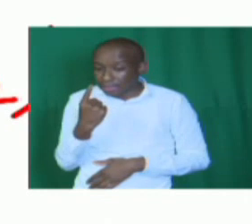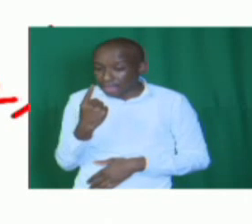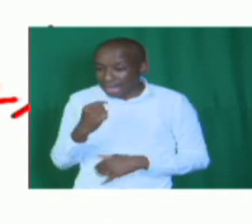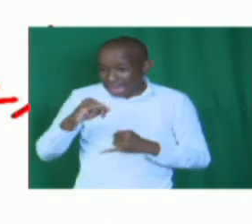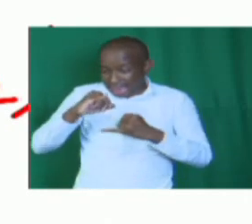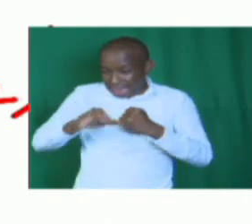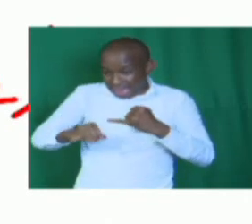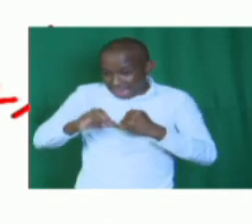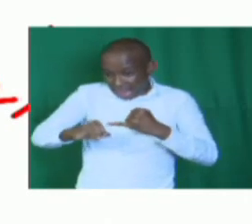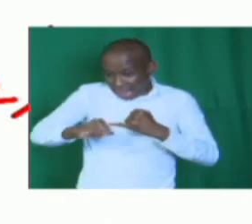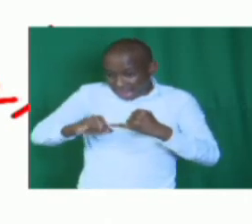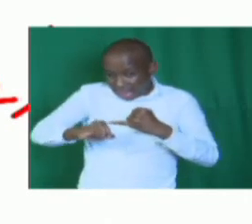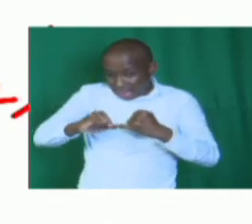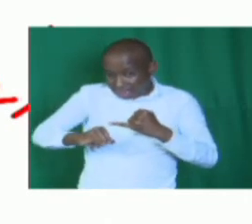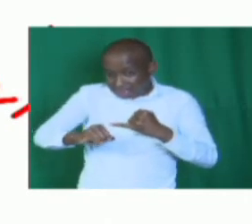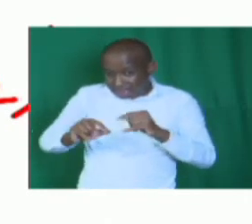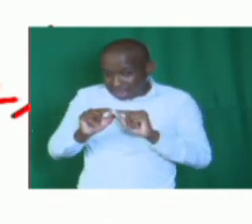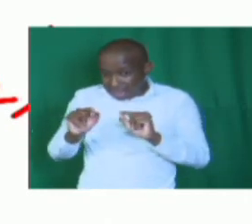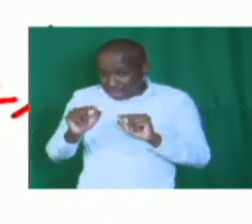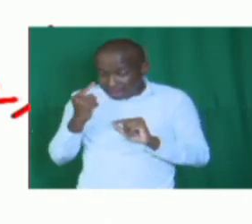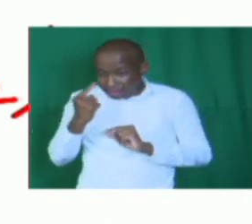last line that I have,